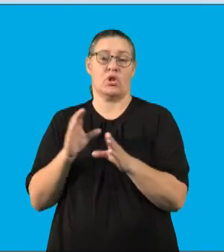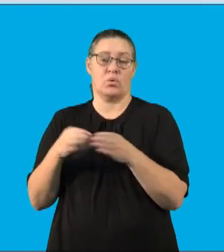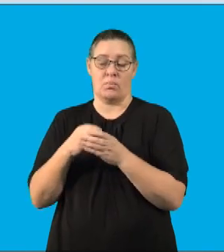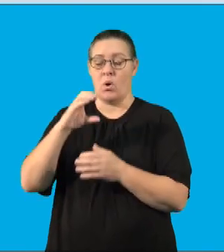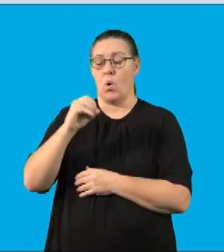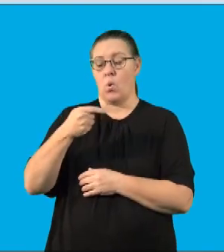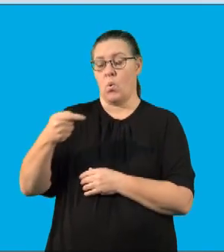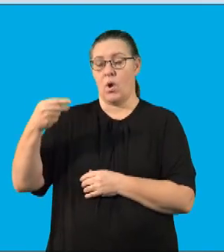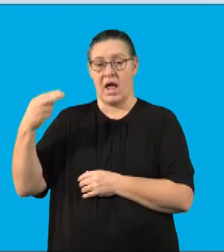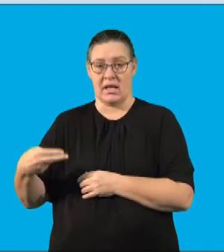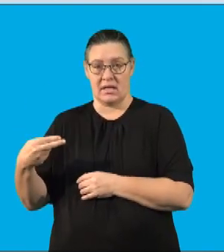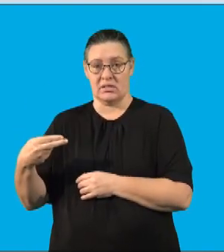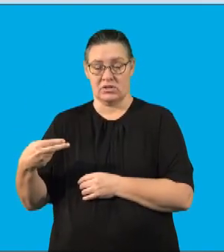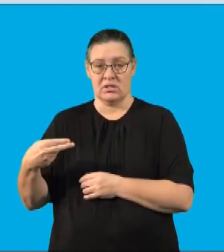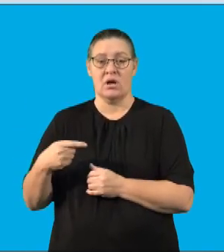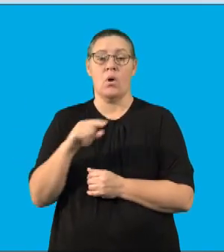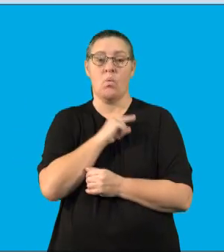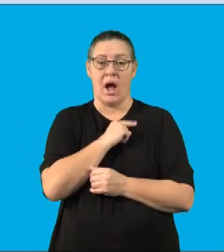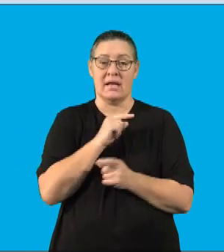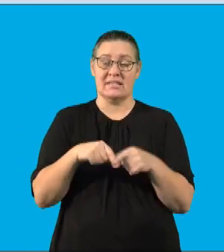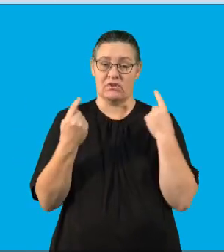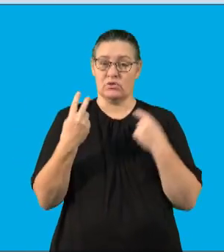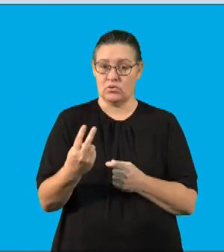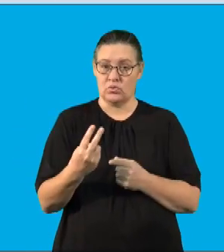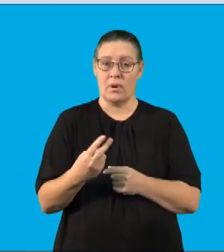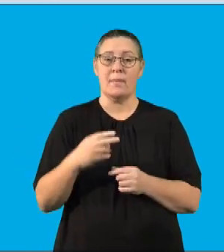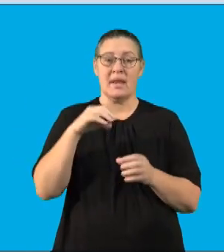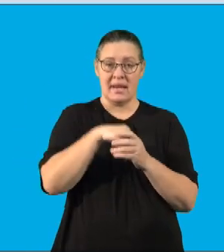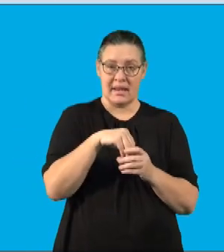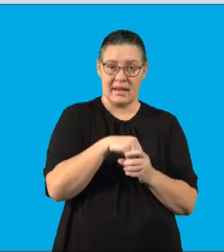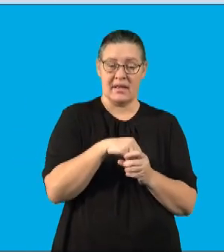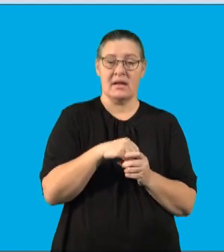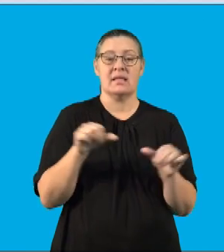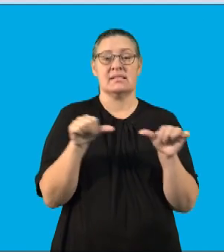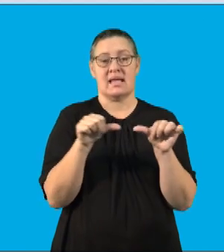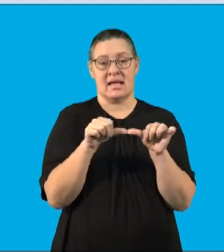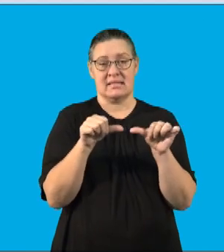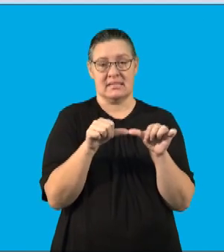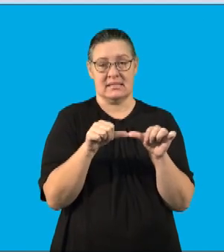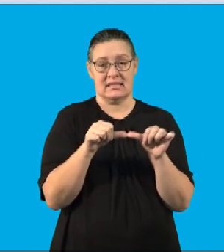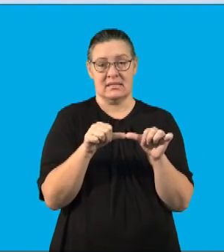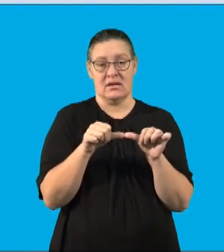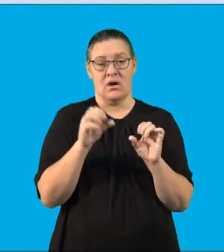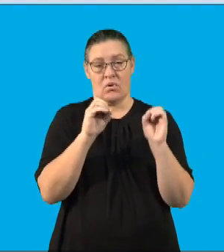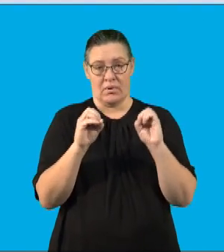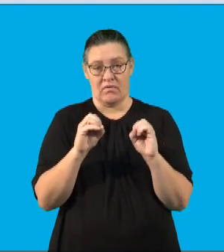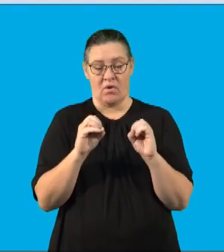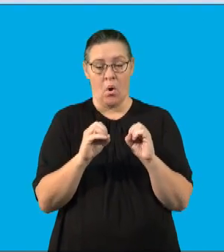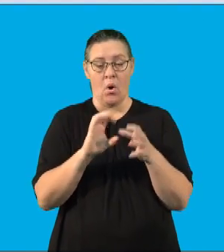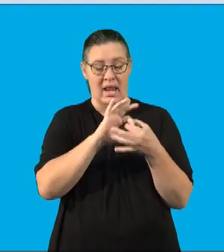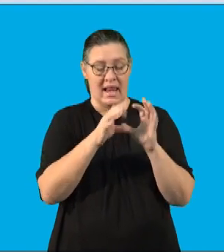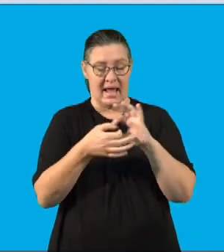functional group OH on both of them. The difference between the two, it is the mass or the size of an atom, or the